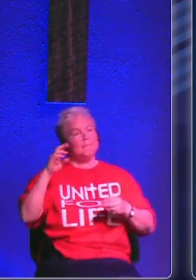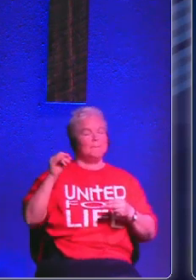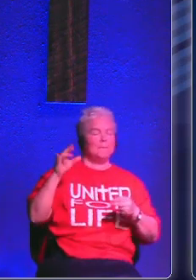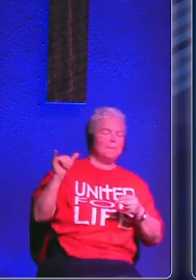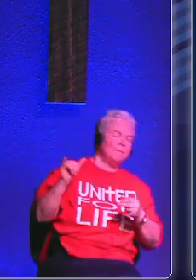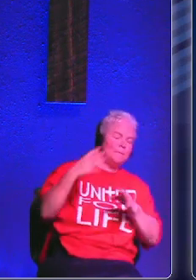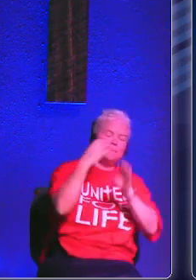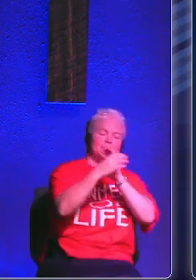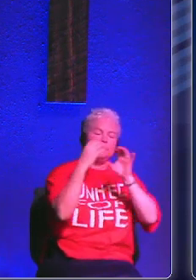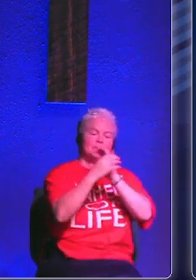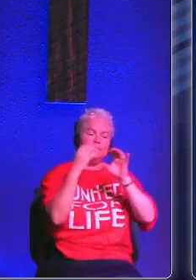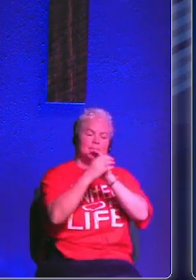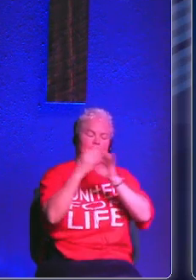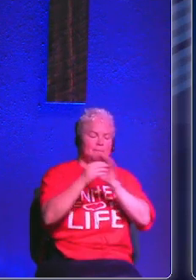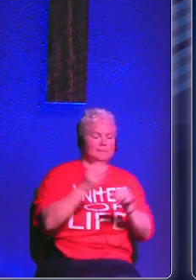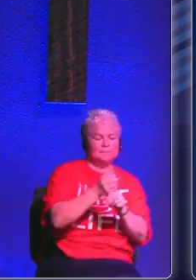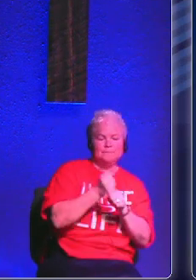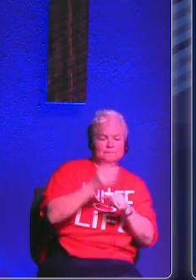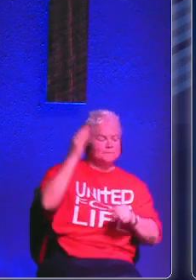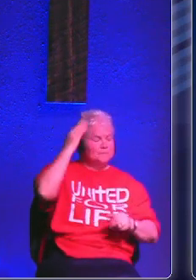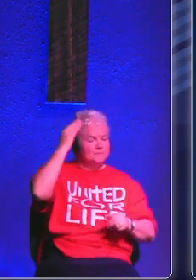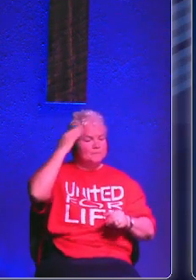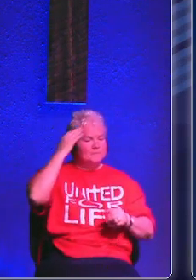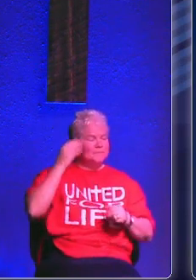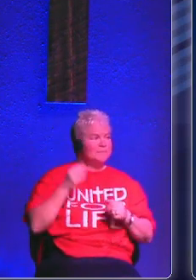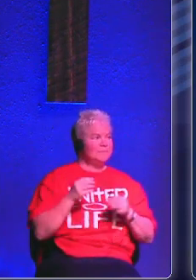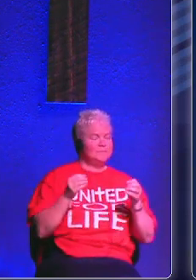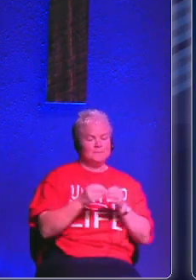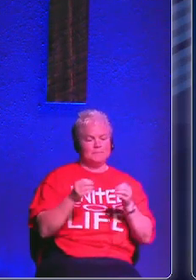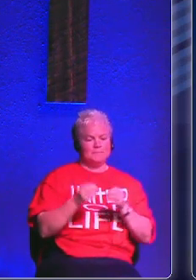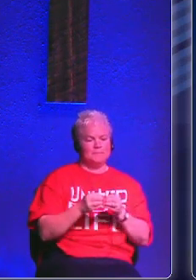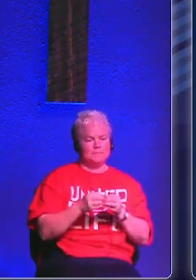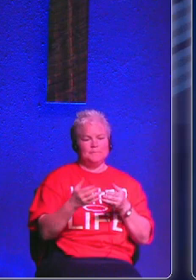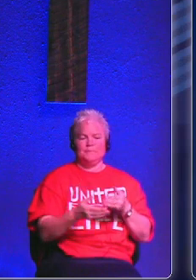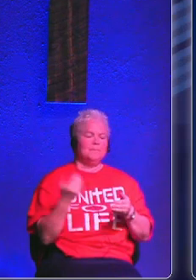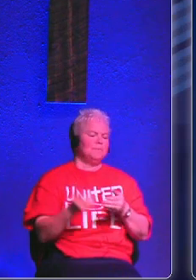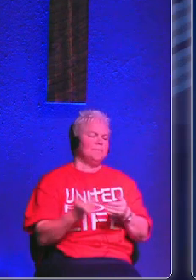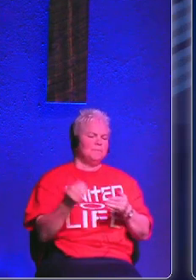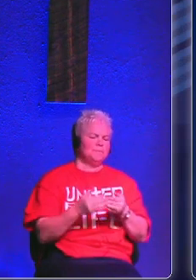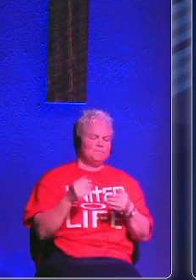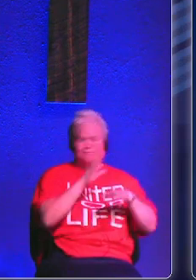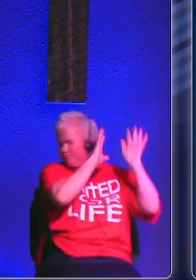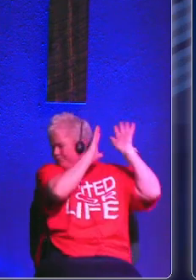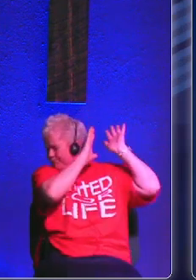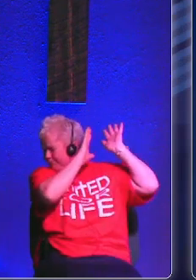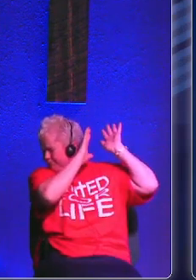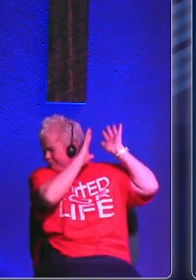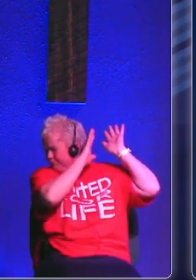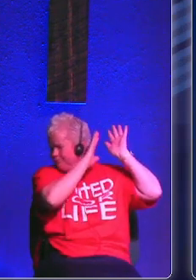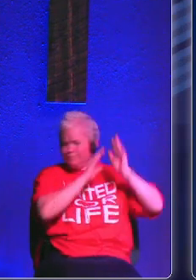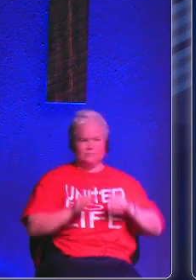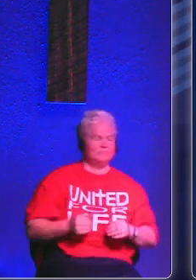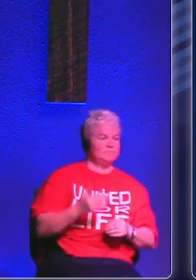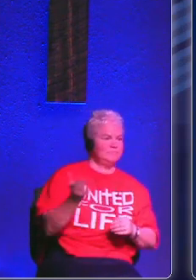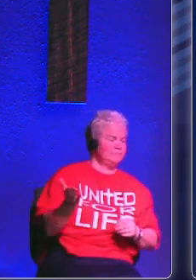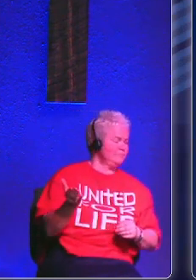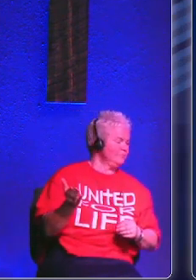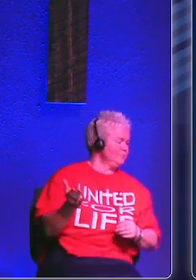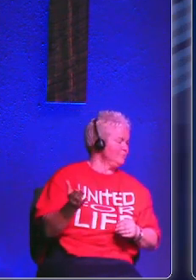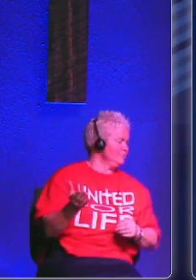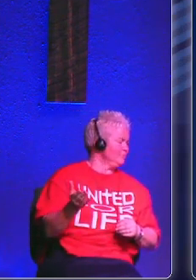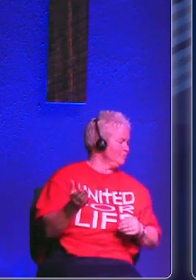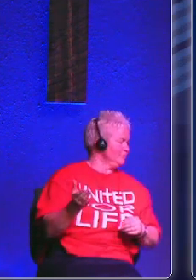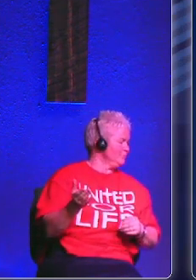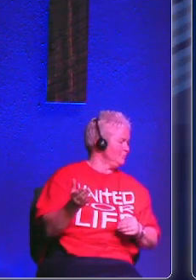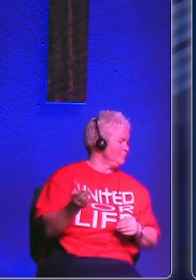they want to talk and actually get to know you. It's so much easier just to avoid all of those things.